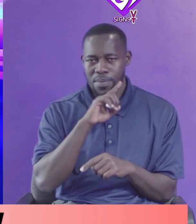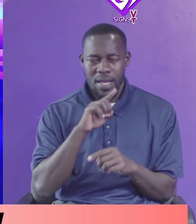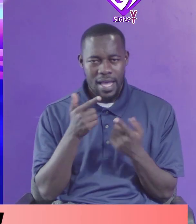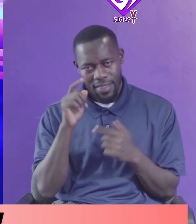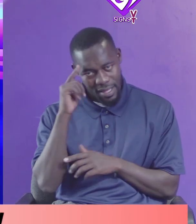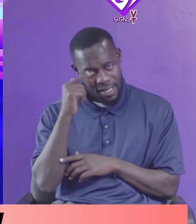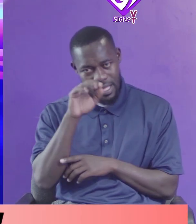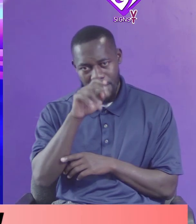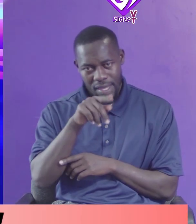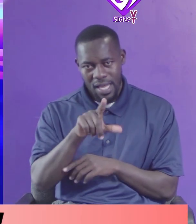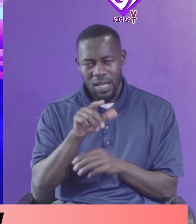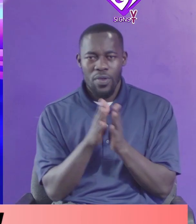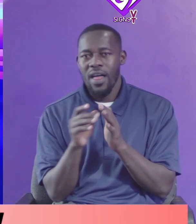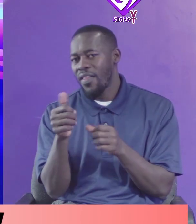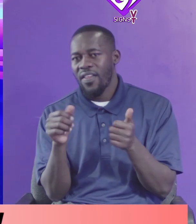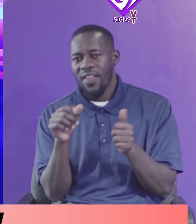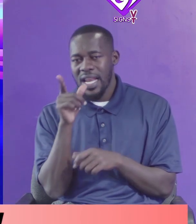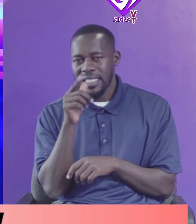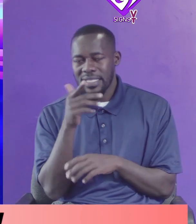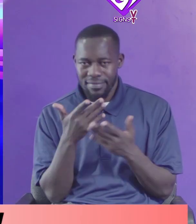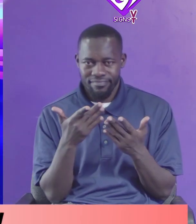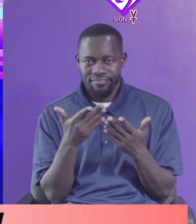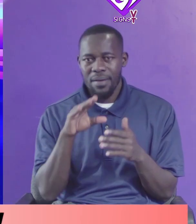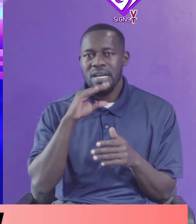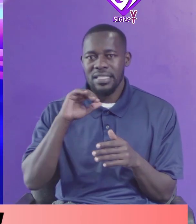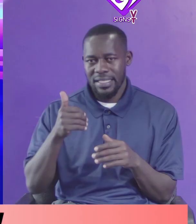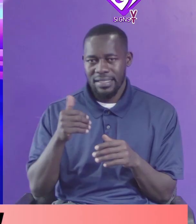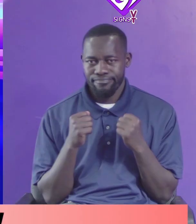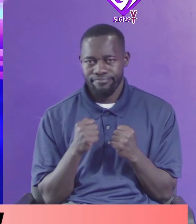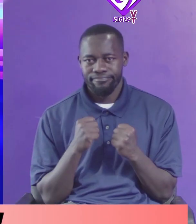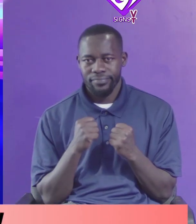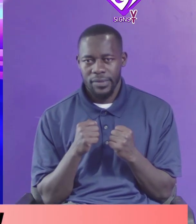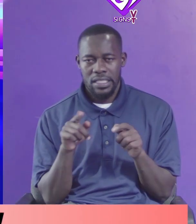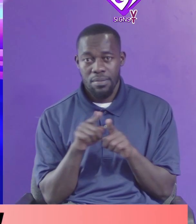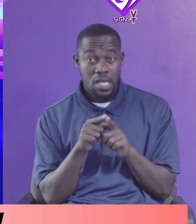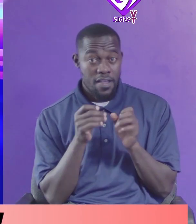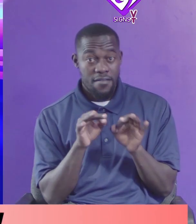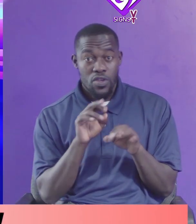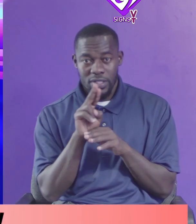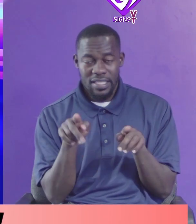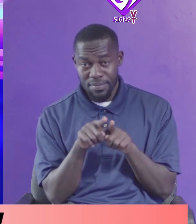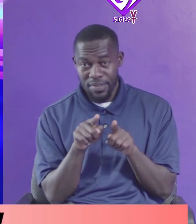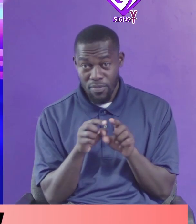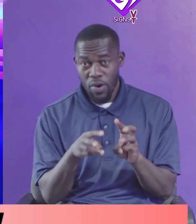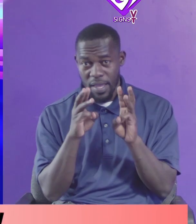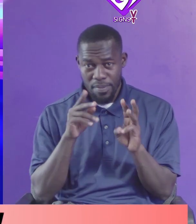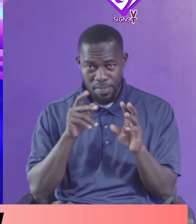and other leagues, if you use the same style, people will just figure you out. Yes.